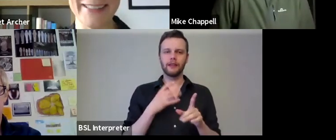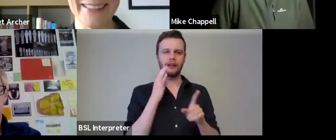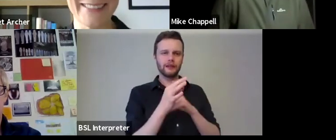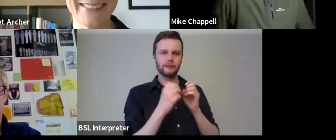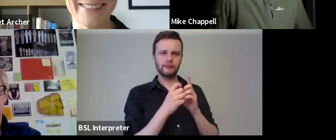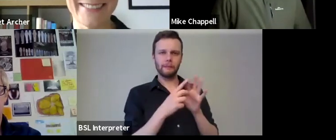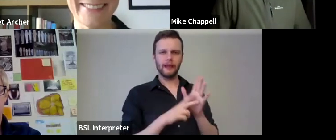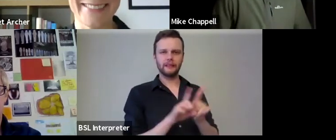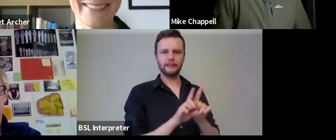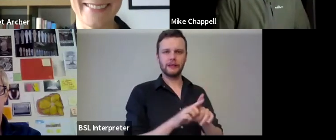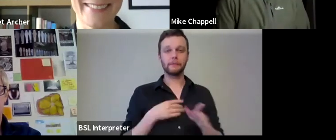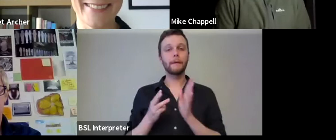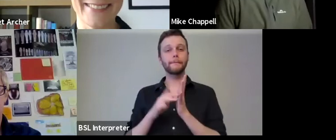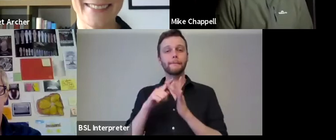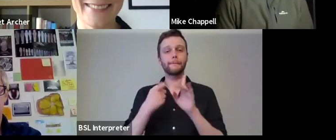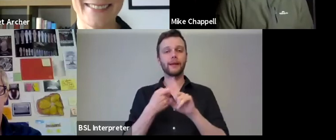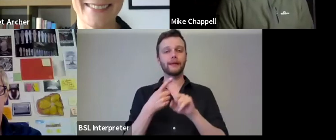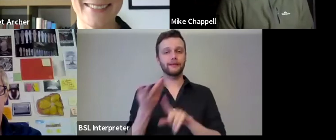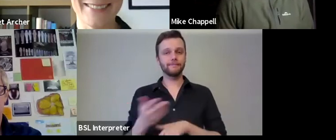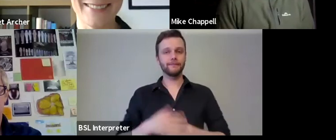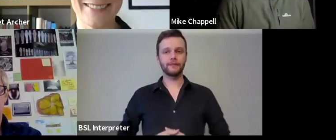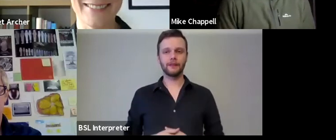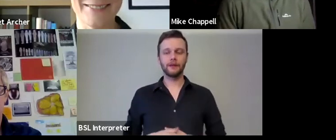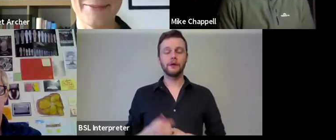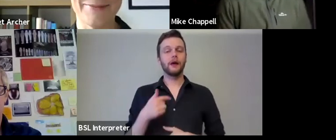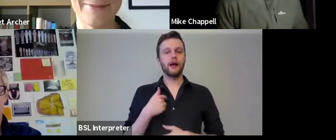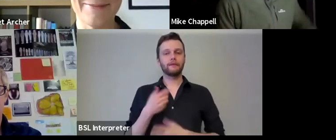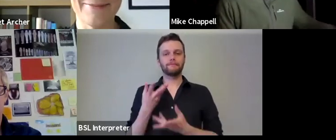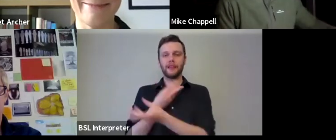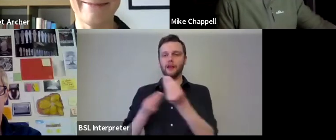question in a minute. Well, I'm an economist, so